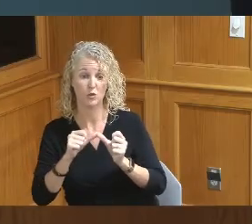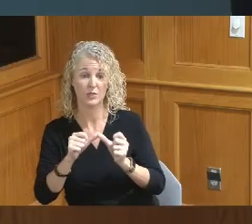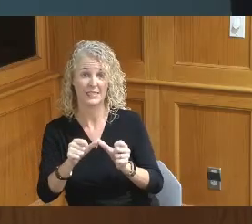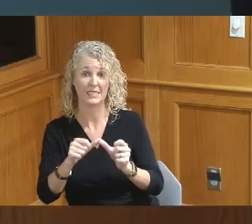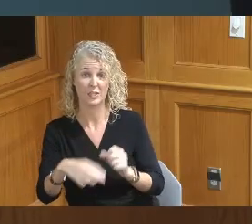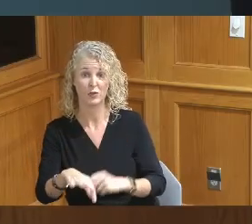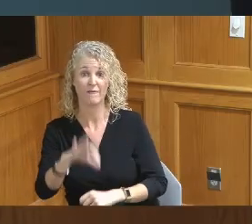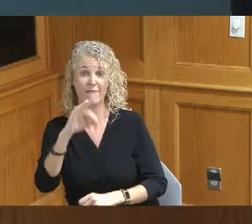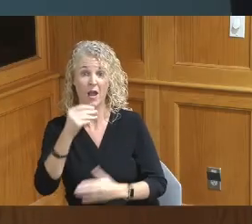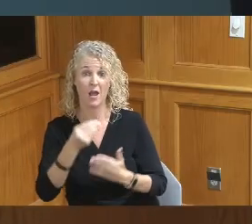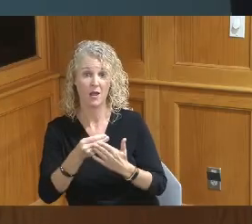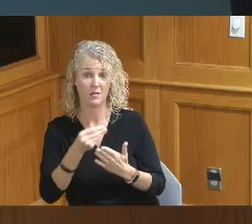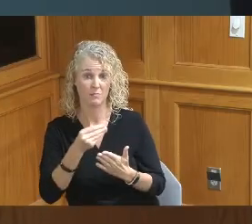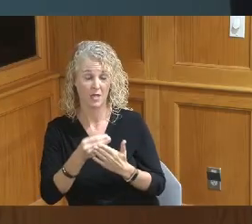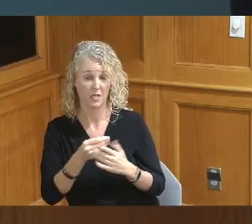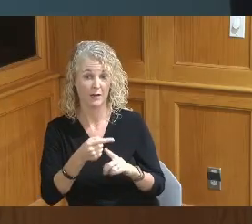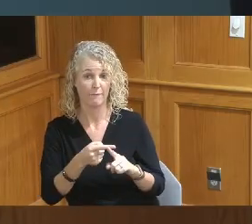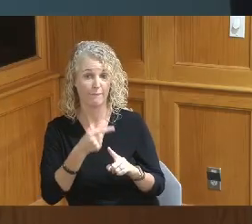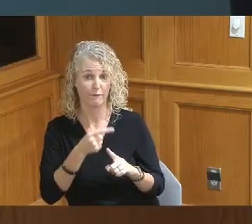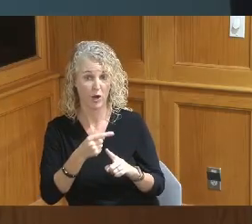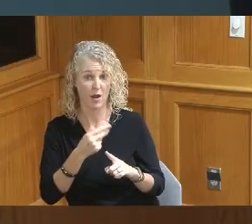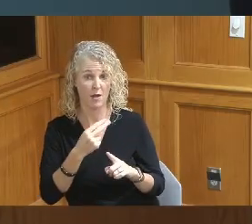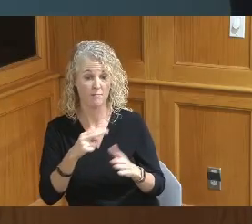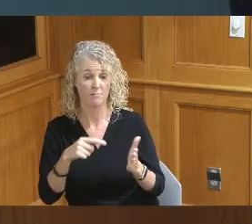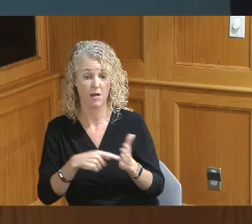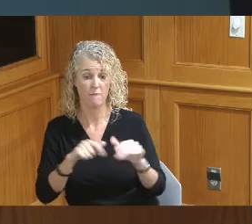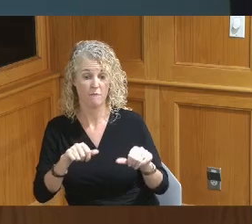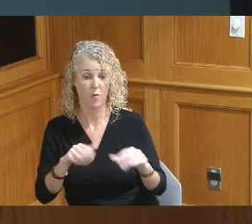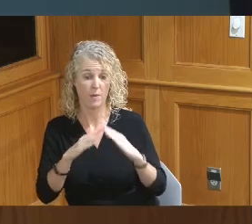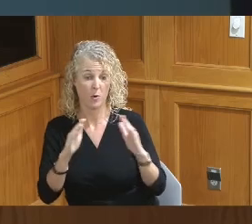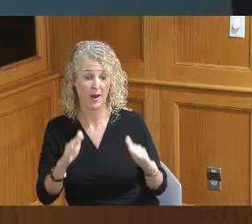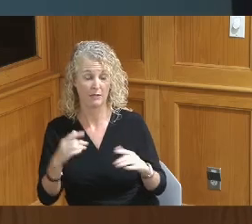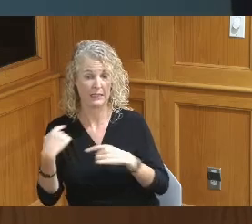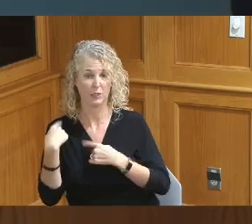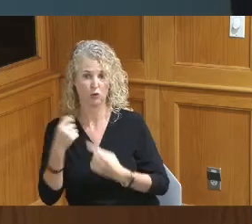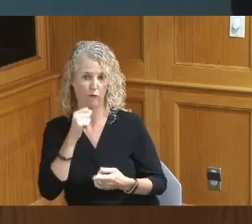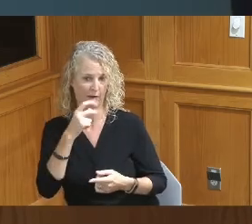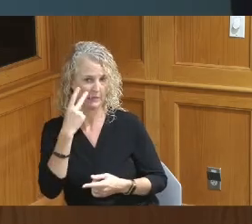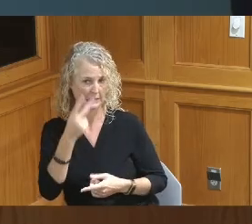find a funding source for affordable housing. Now, we haven't seen the budget